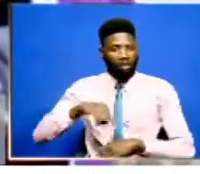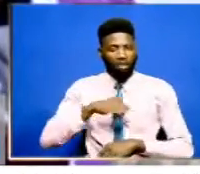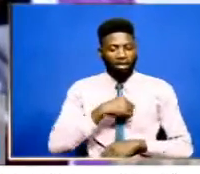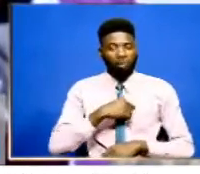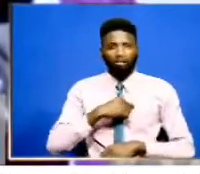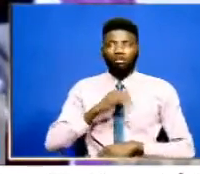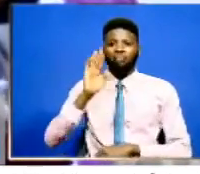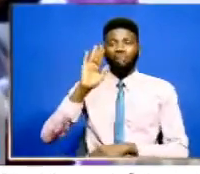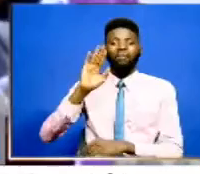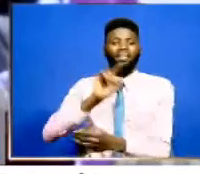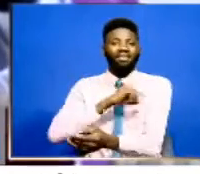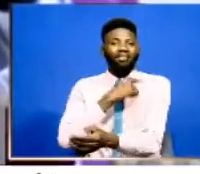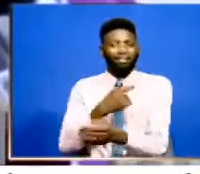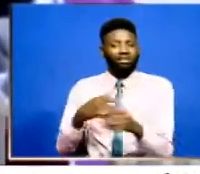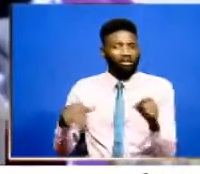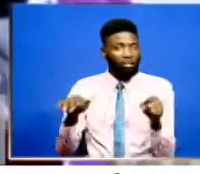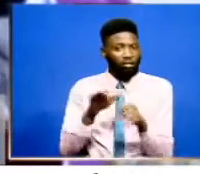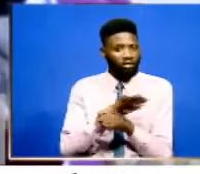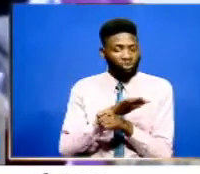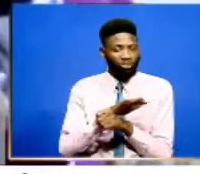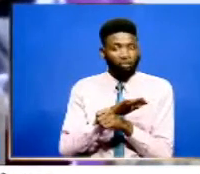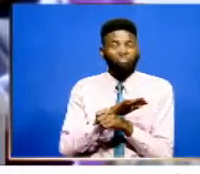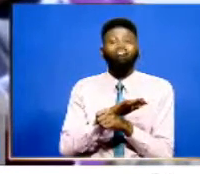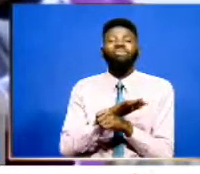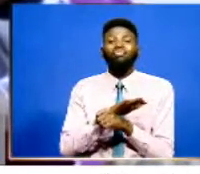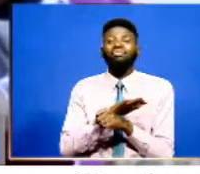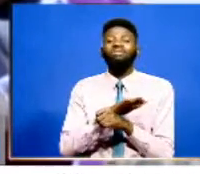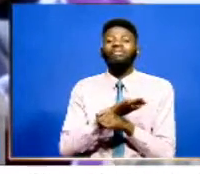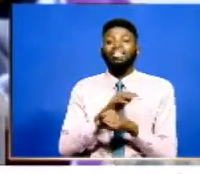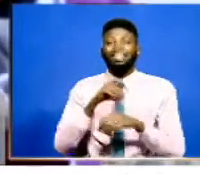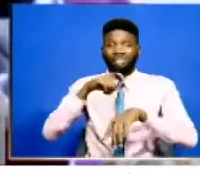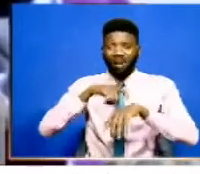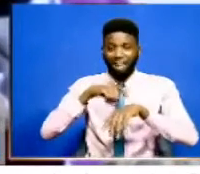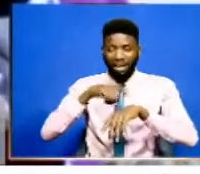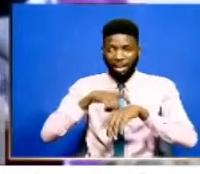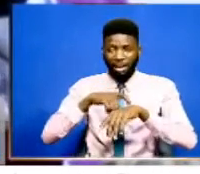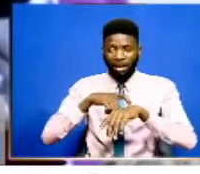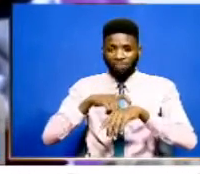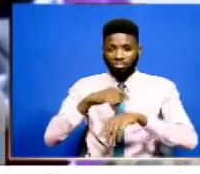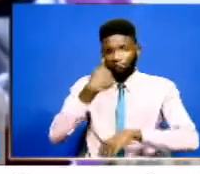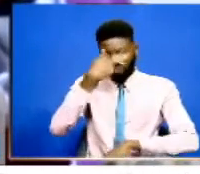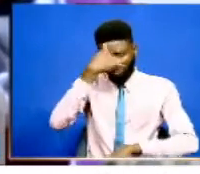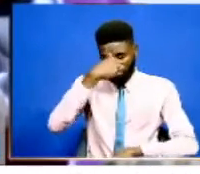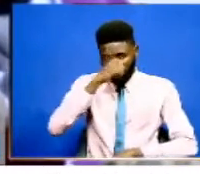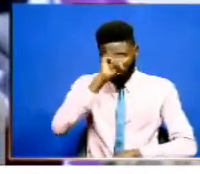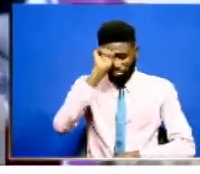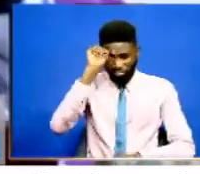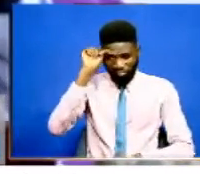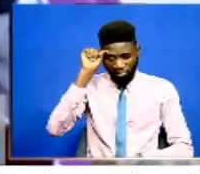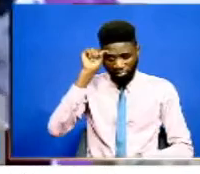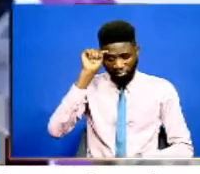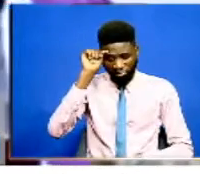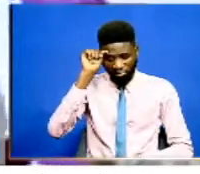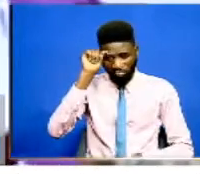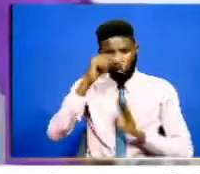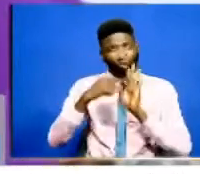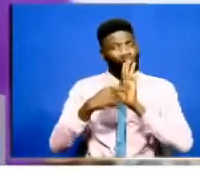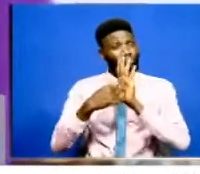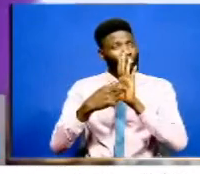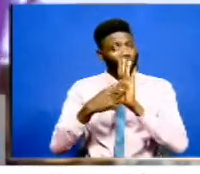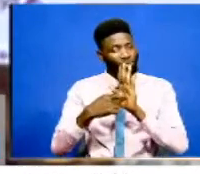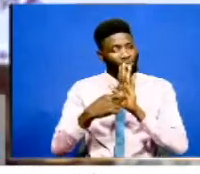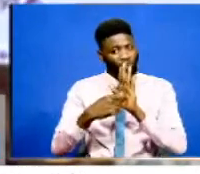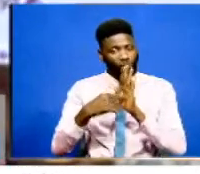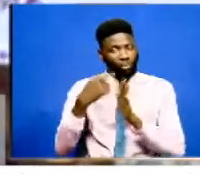grace these ashes which will be put on our foreheads as a sign